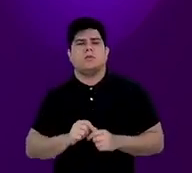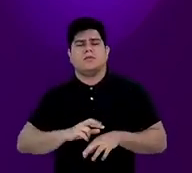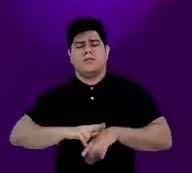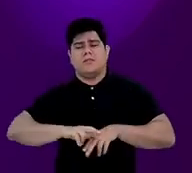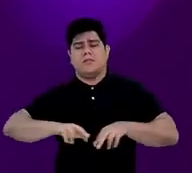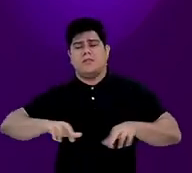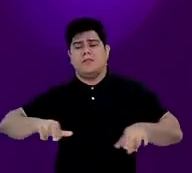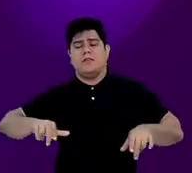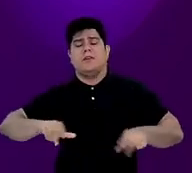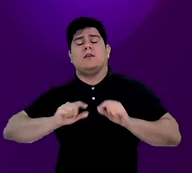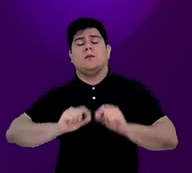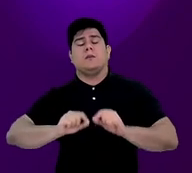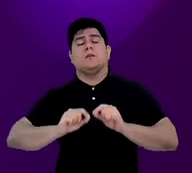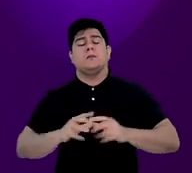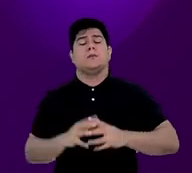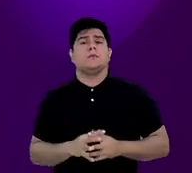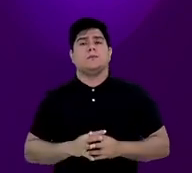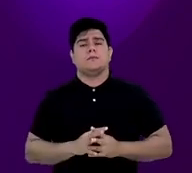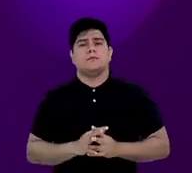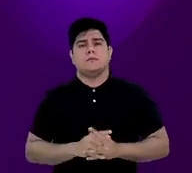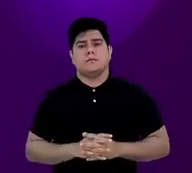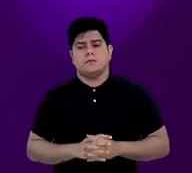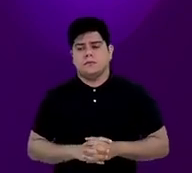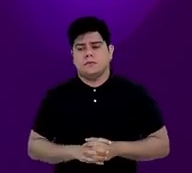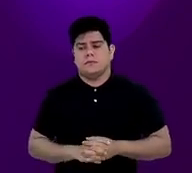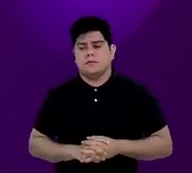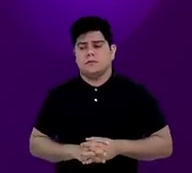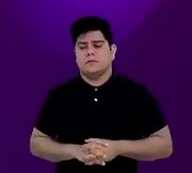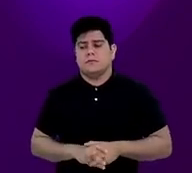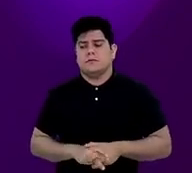tens of thousands of joules of total energy.